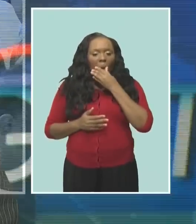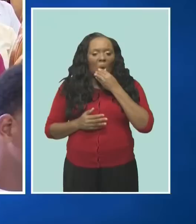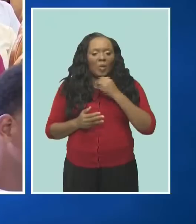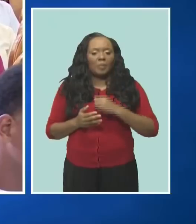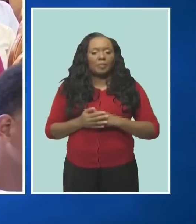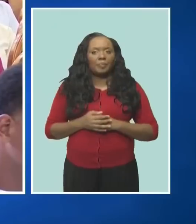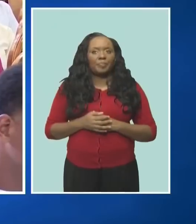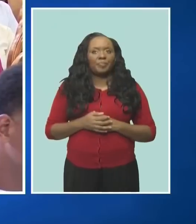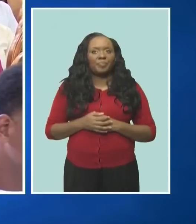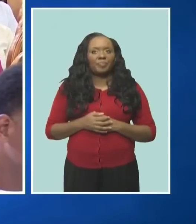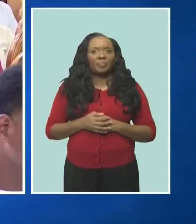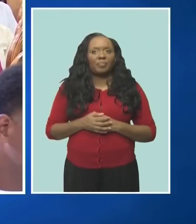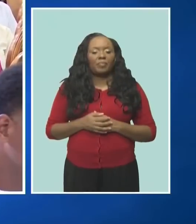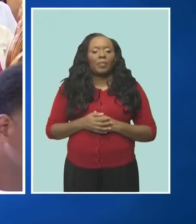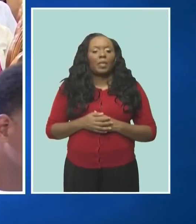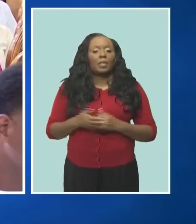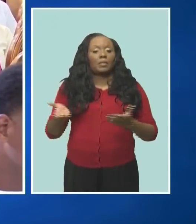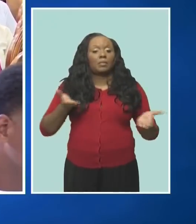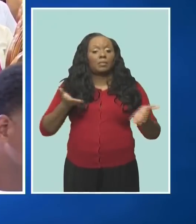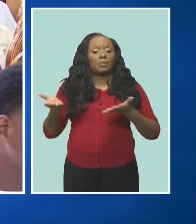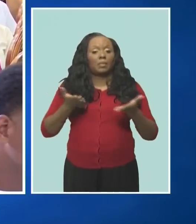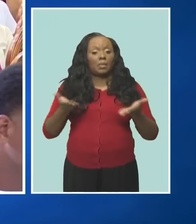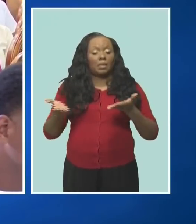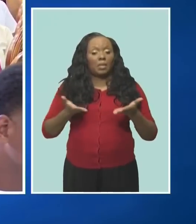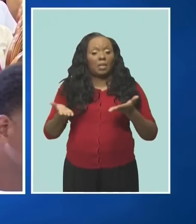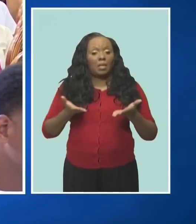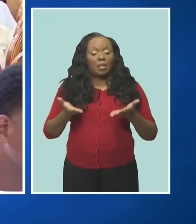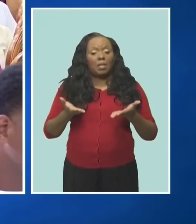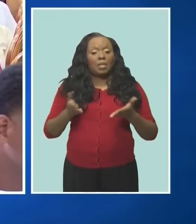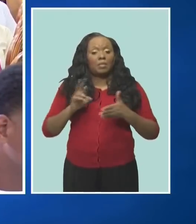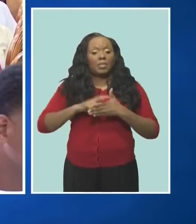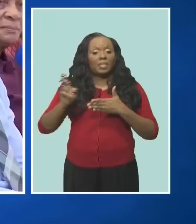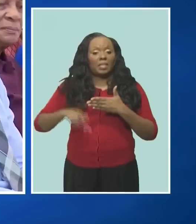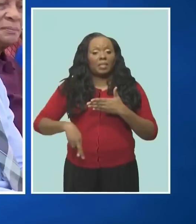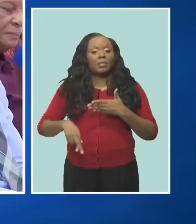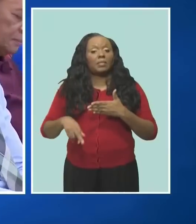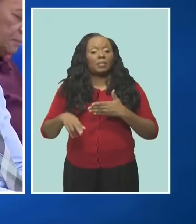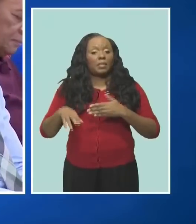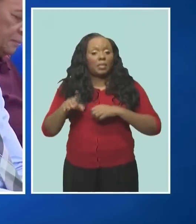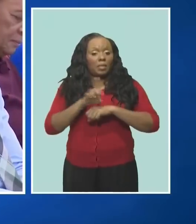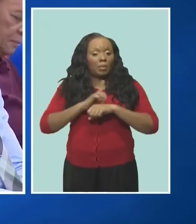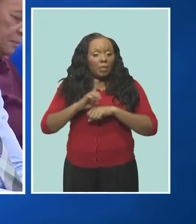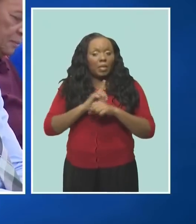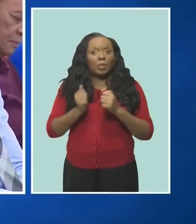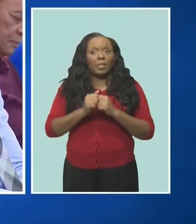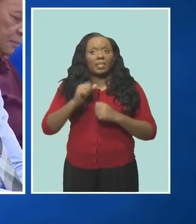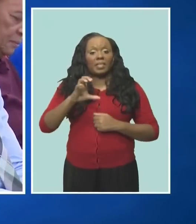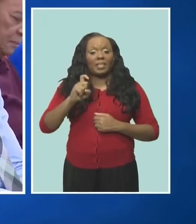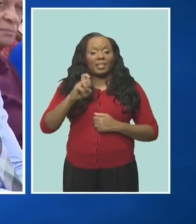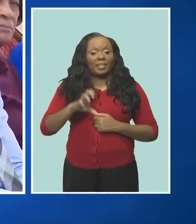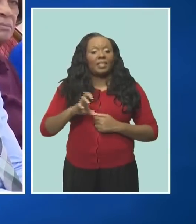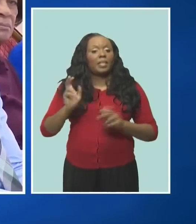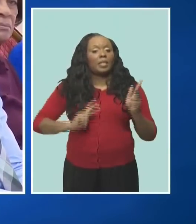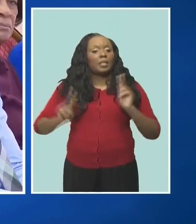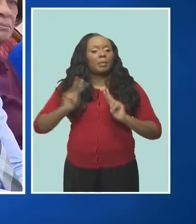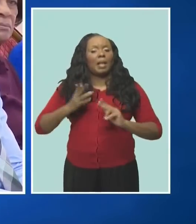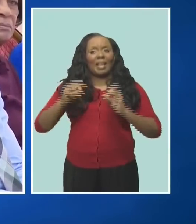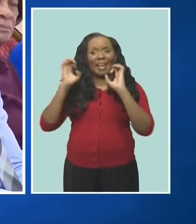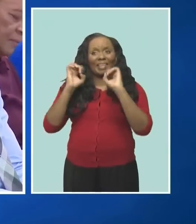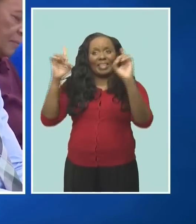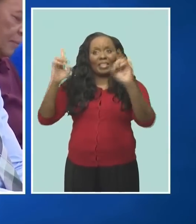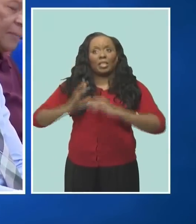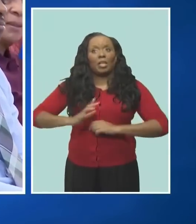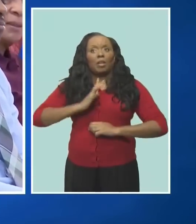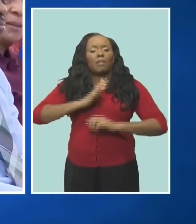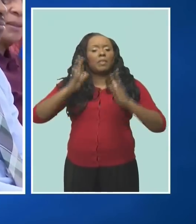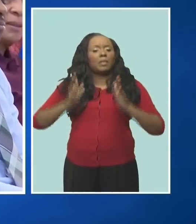of the preliminary results ceremony was held in Dominica with CXC and education officials. Director of Operations, Dr. Nicole